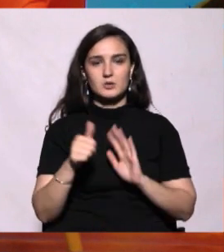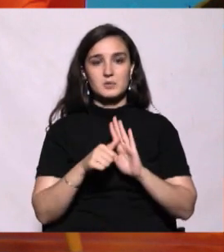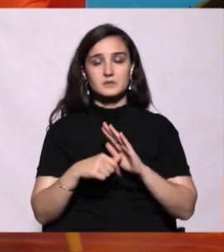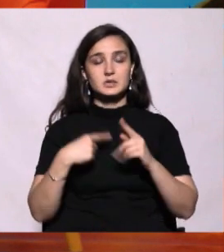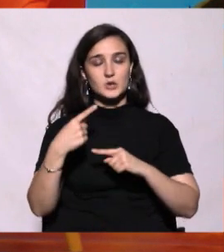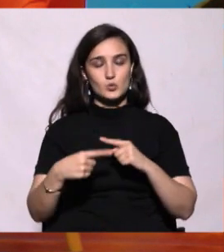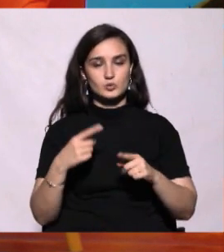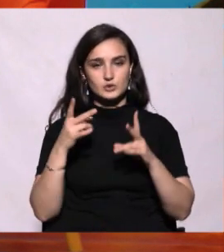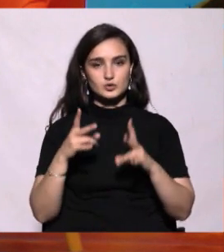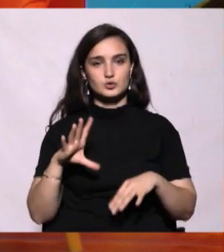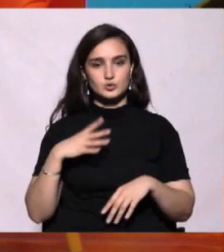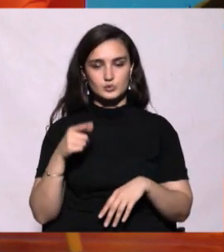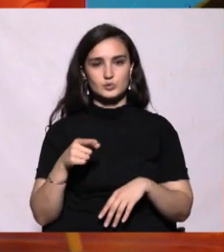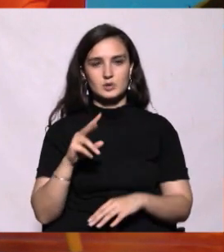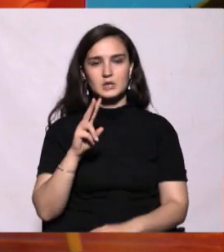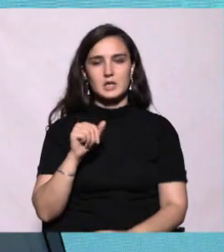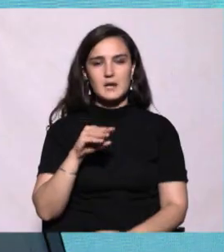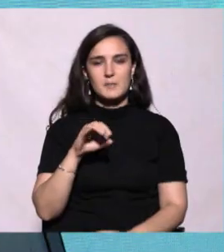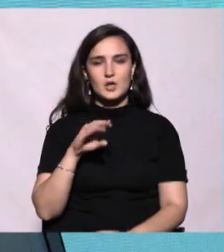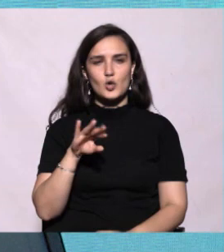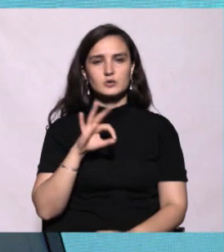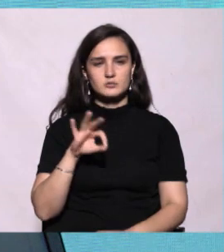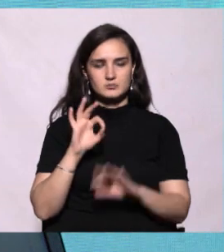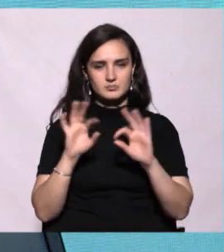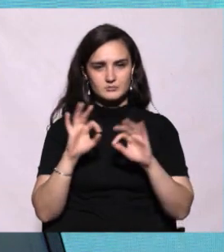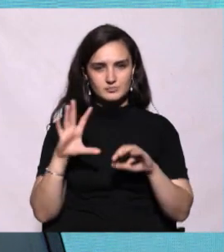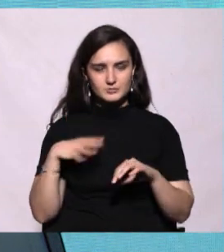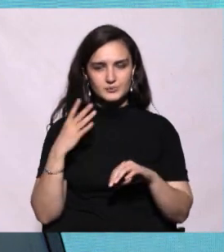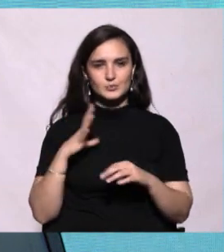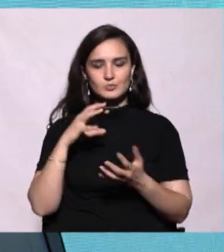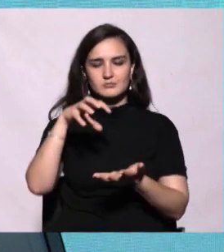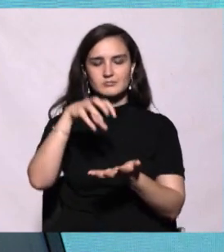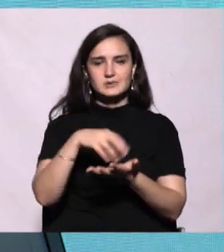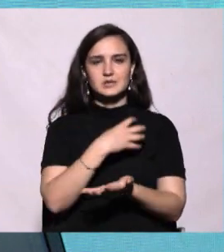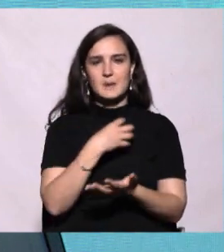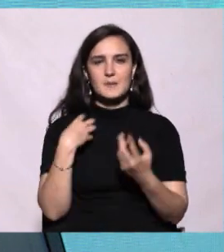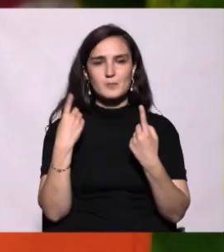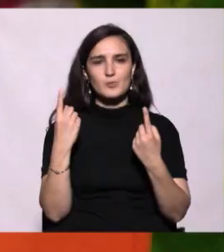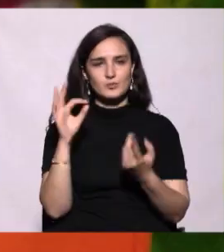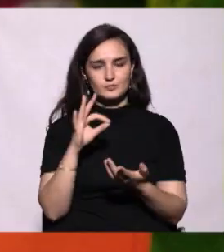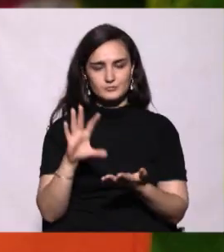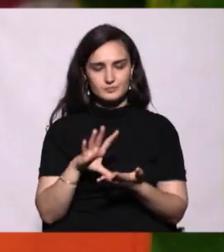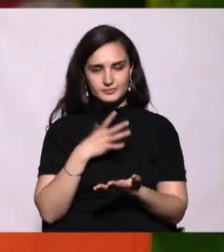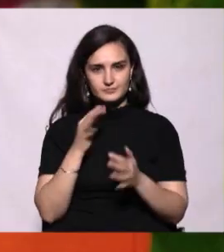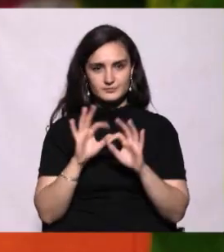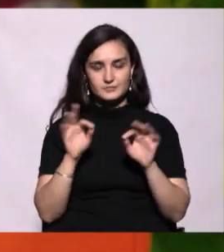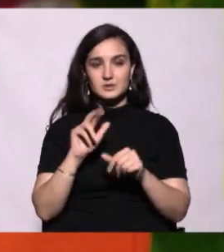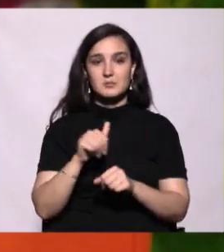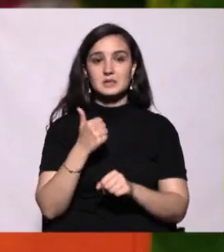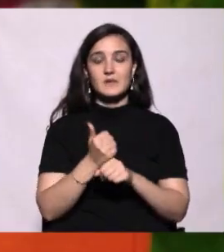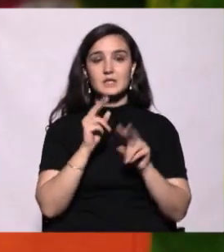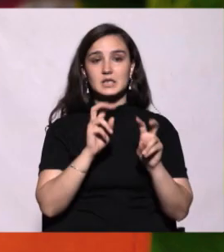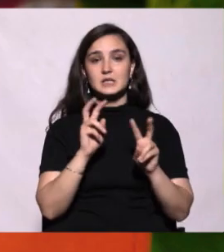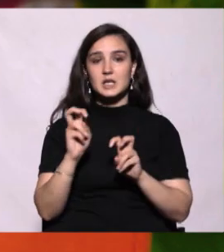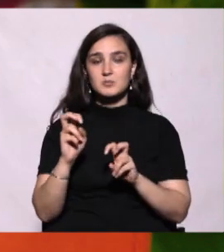century. We talked about Camelot, we talked about the kingdom of Logres, and so on. And the main themes,